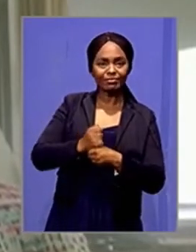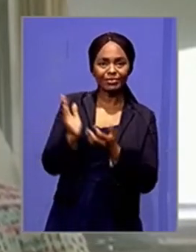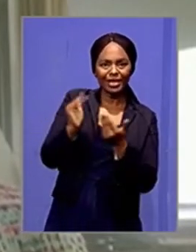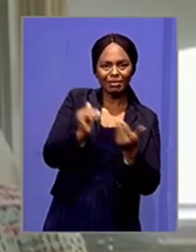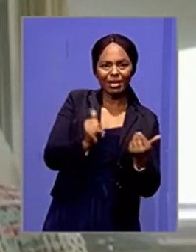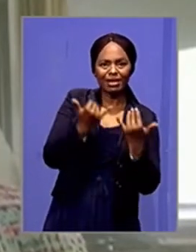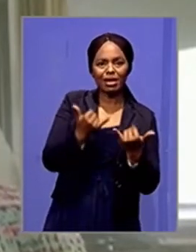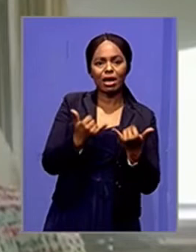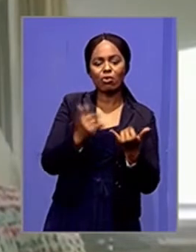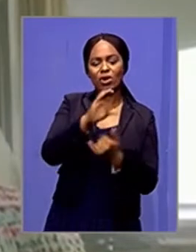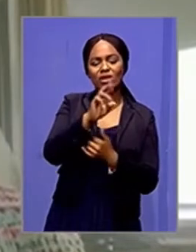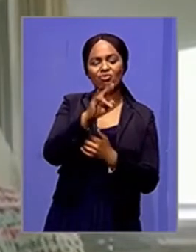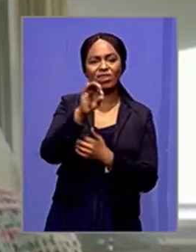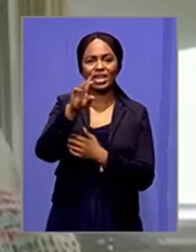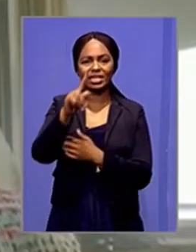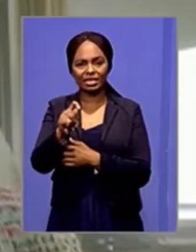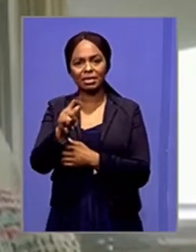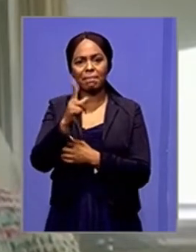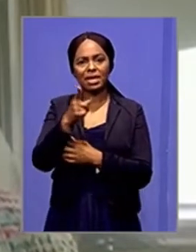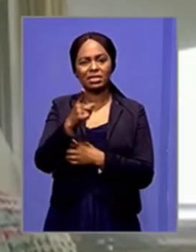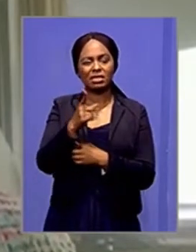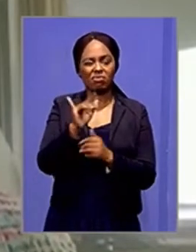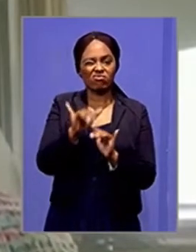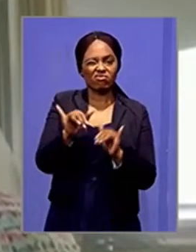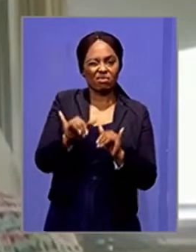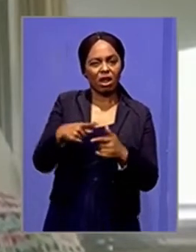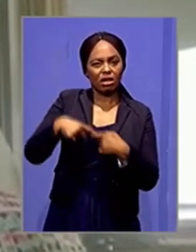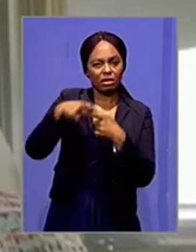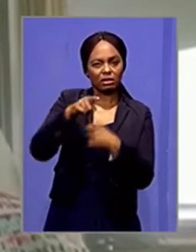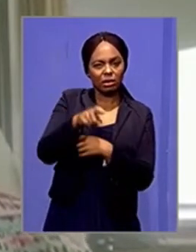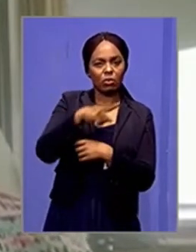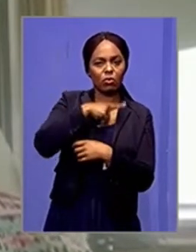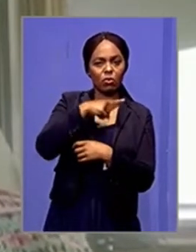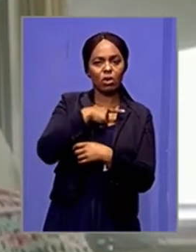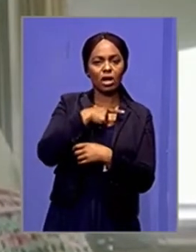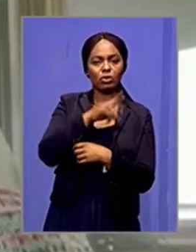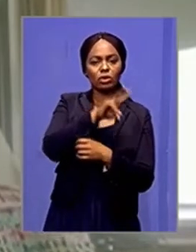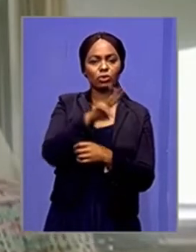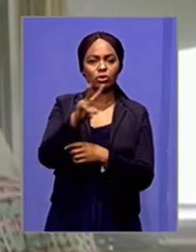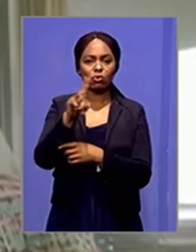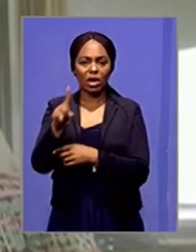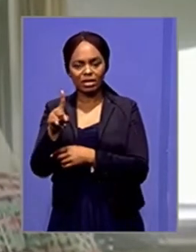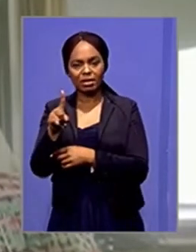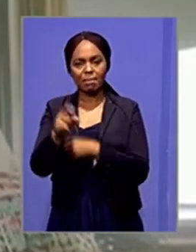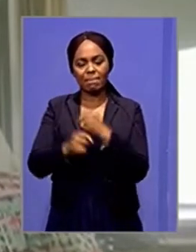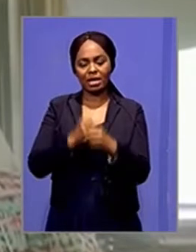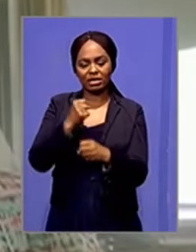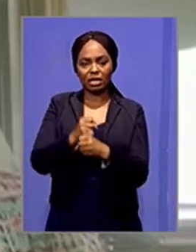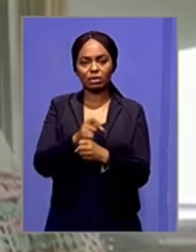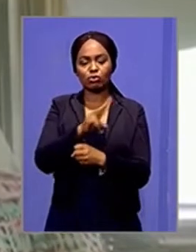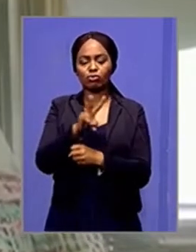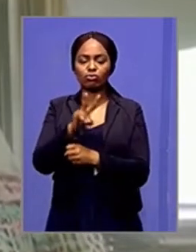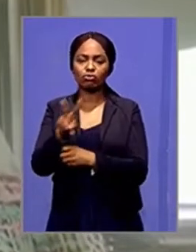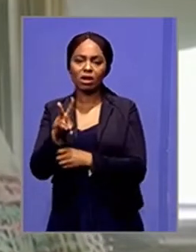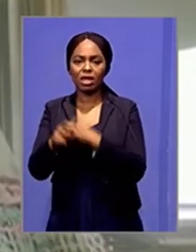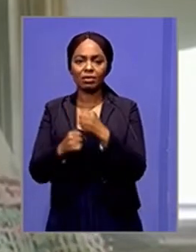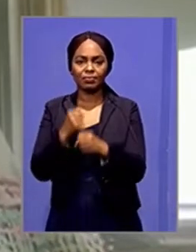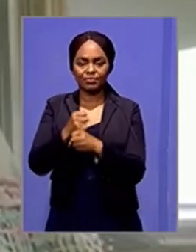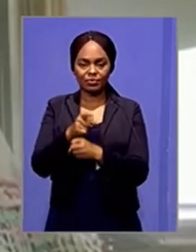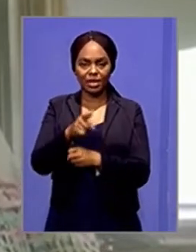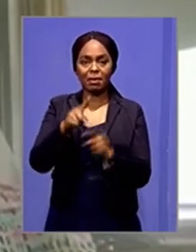ratings remain on hold for a while. Of course, much will depend on the 2021 budget next year. The reality of the situation, however,